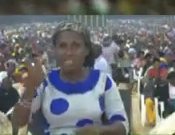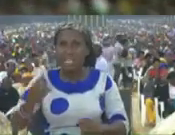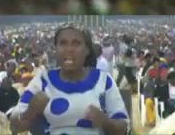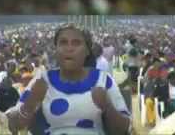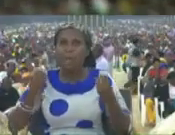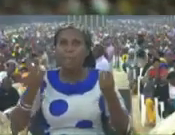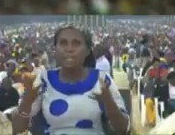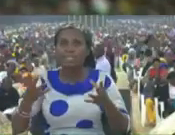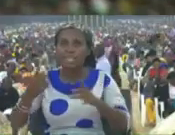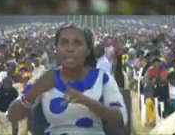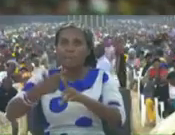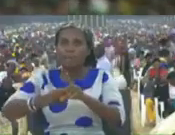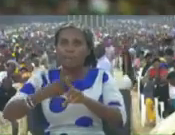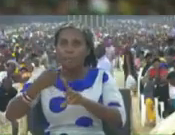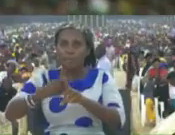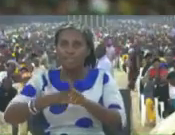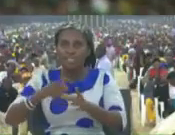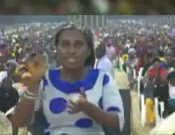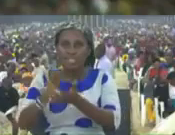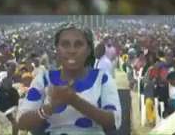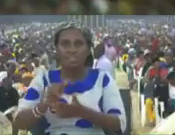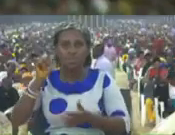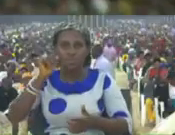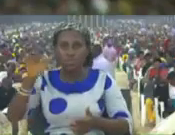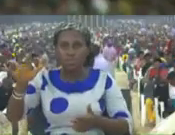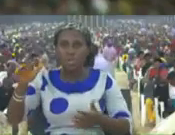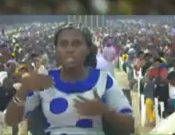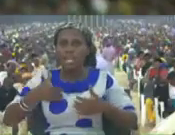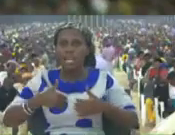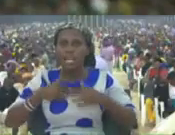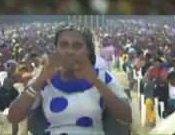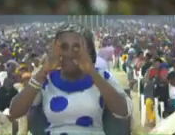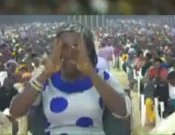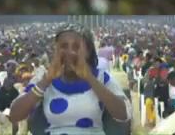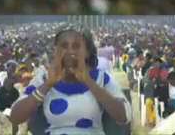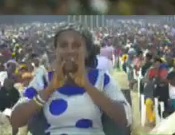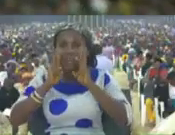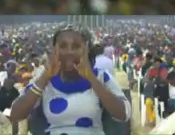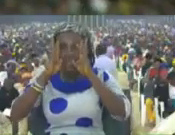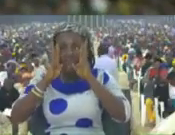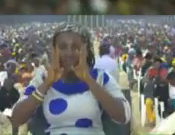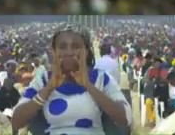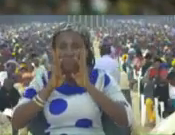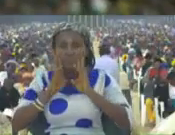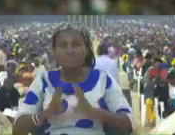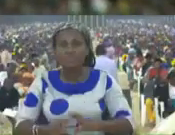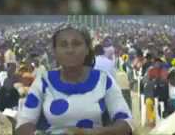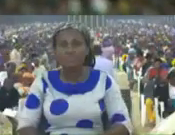that woman had wept?